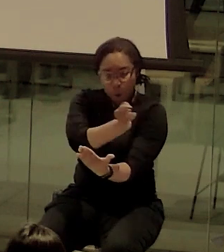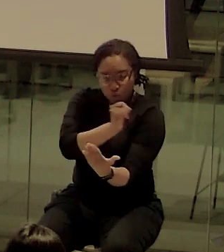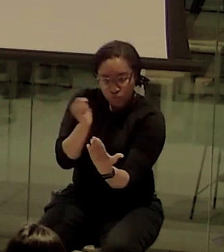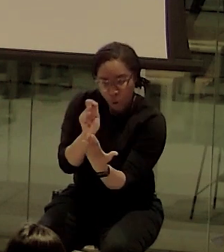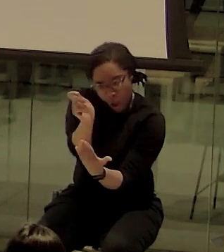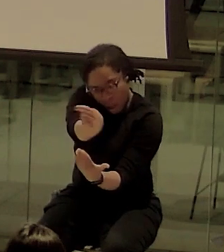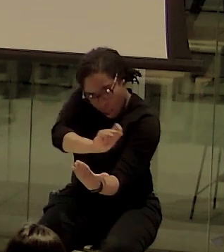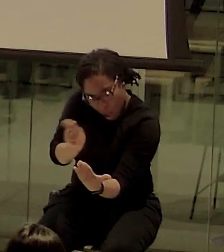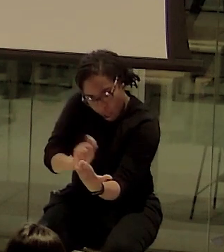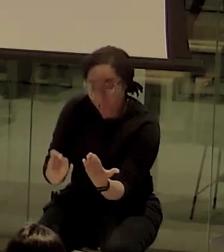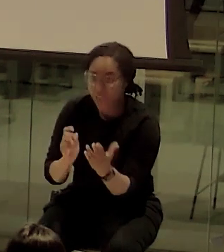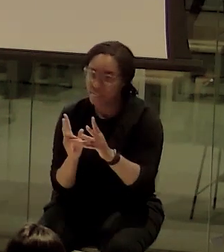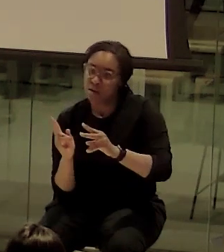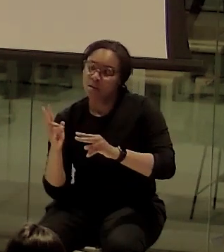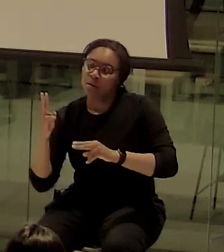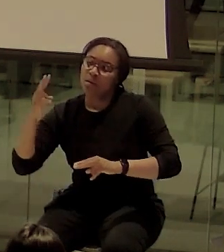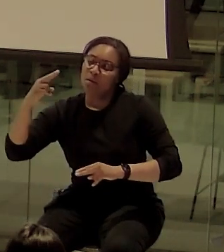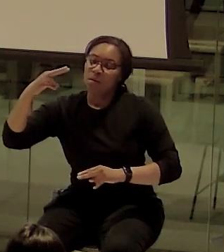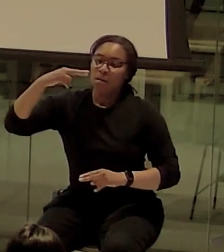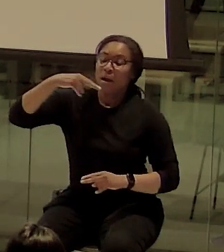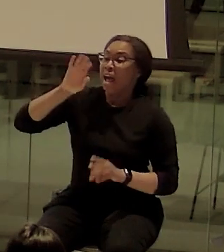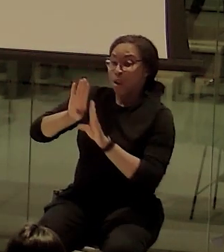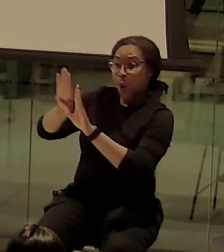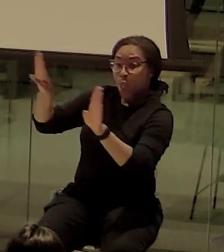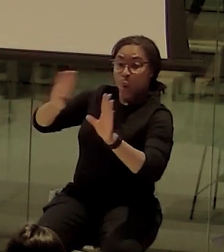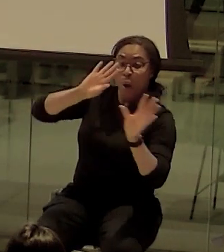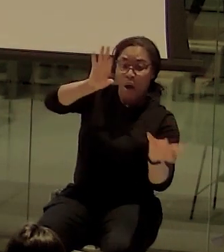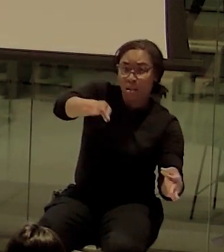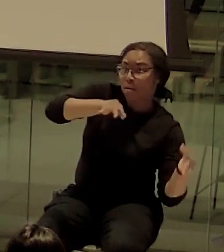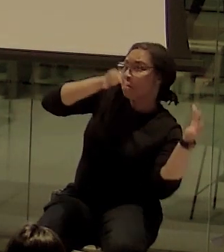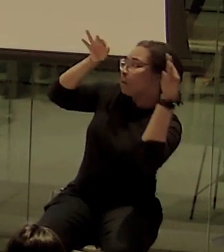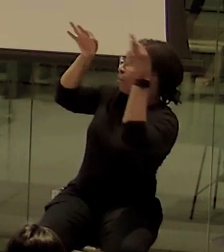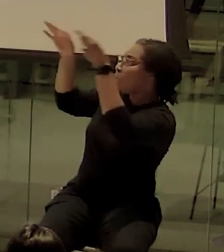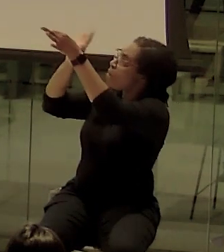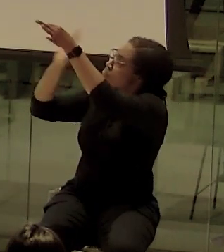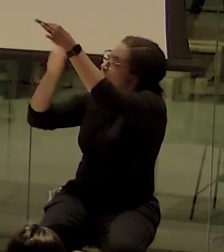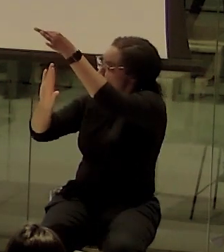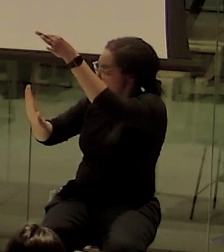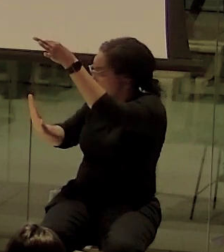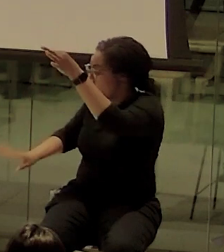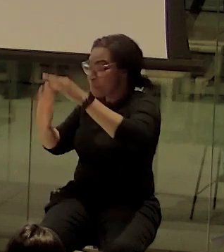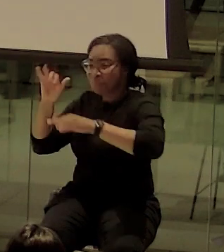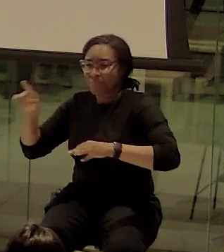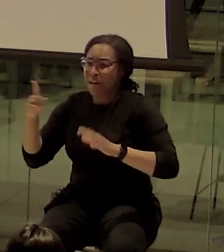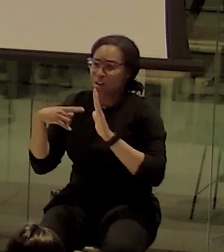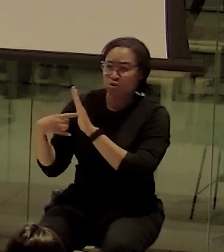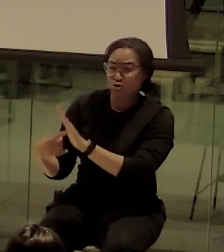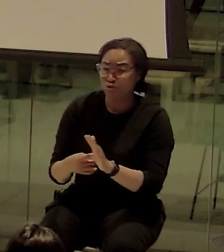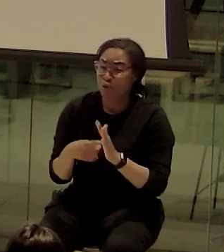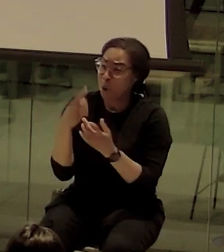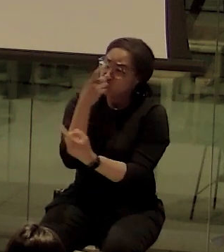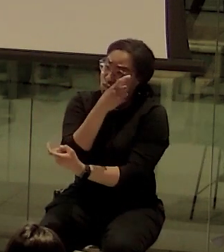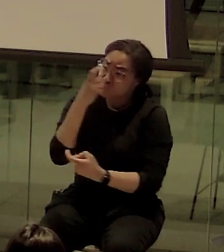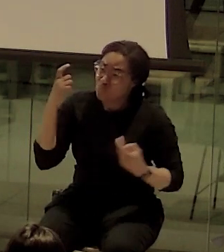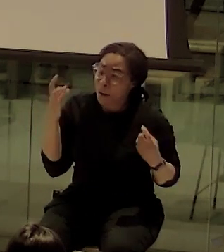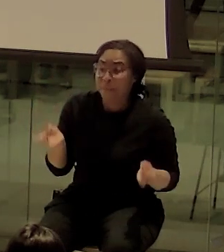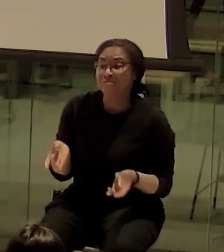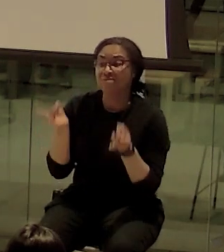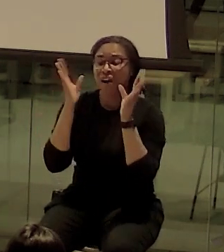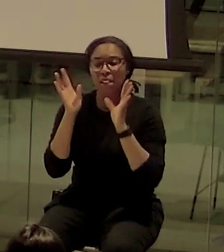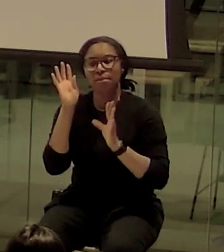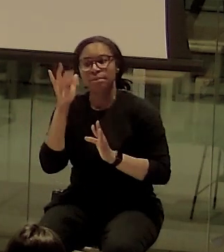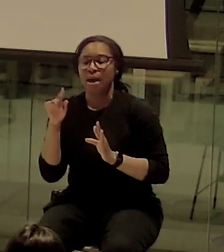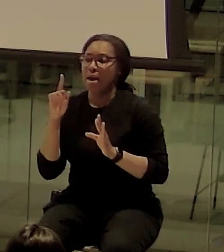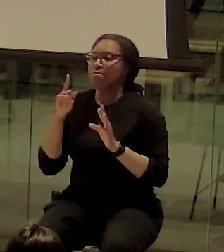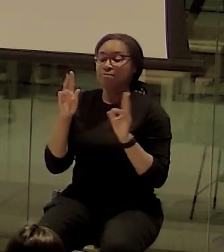out and she applies them to the wall. The silhouettes depict trauma, violence. They show themes